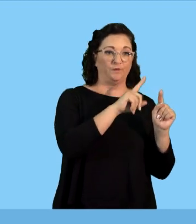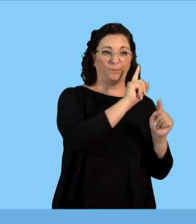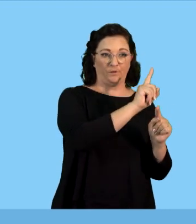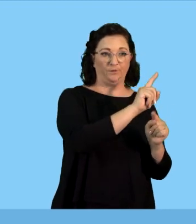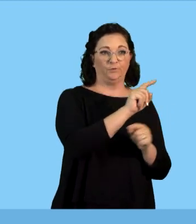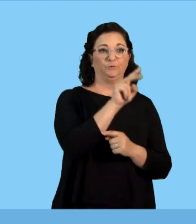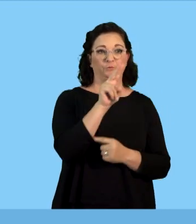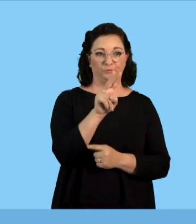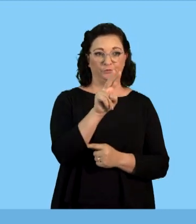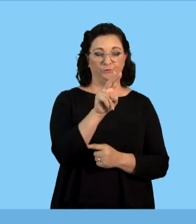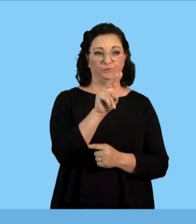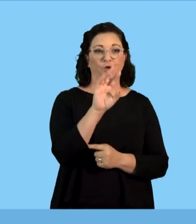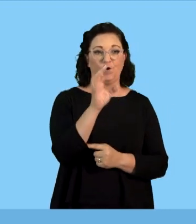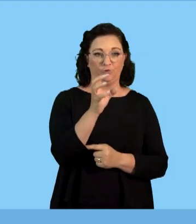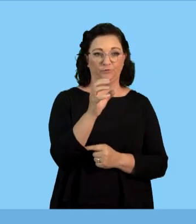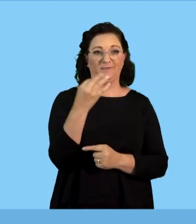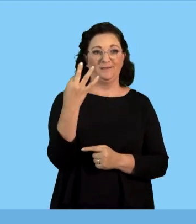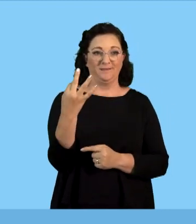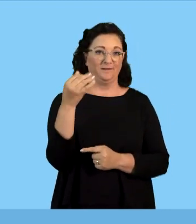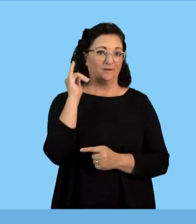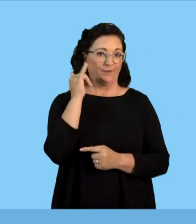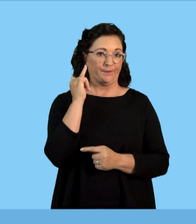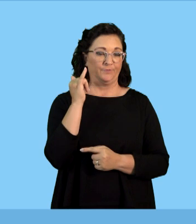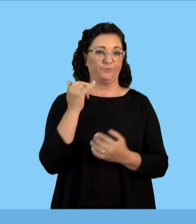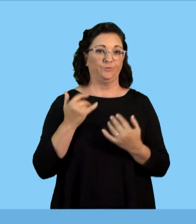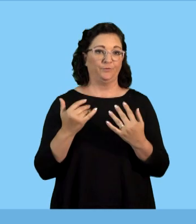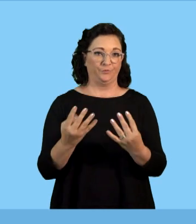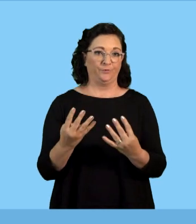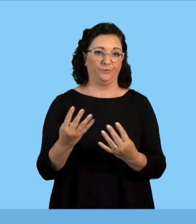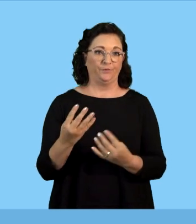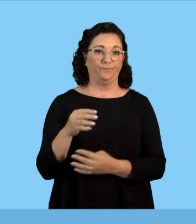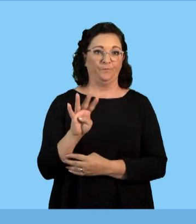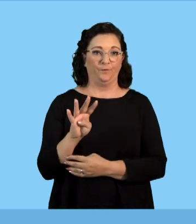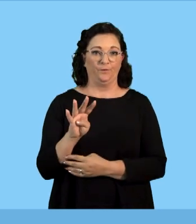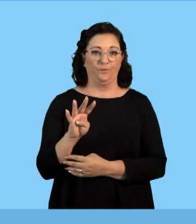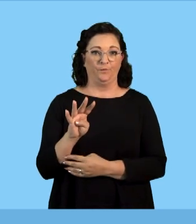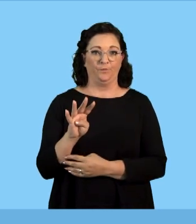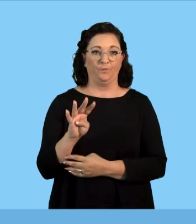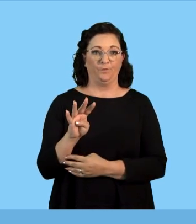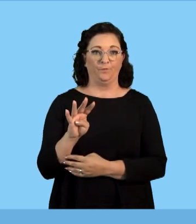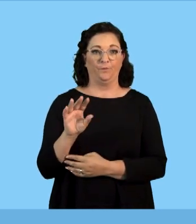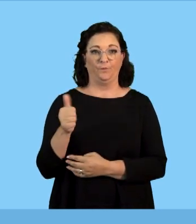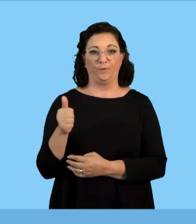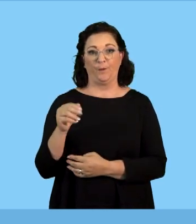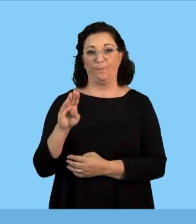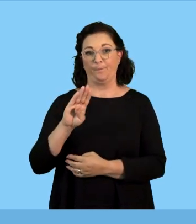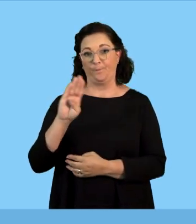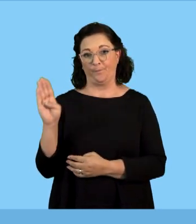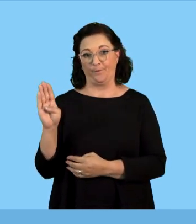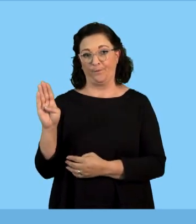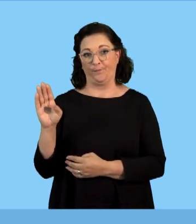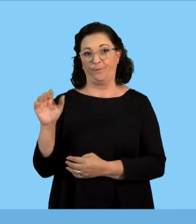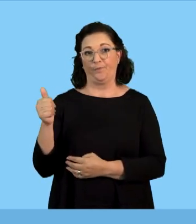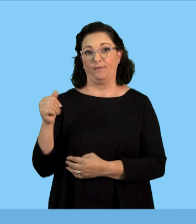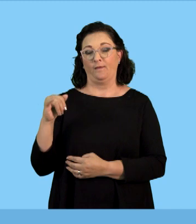be red, number 2 is going to be orange, number 3 is yellow, followed by green, and thereafter